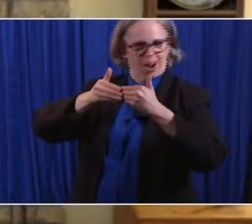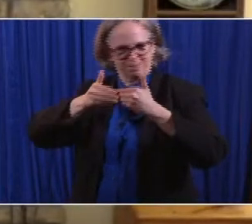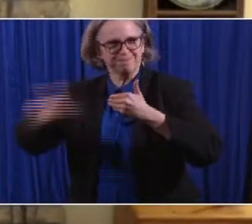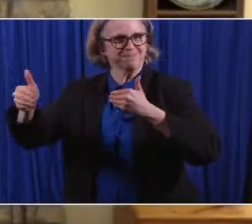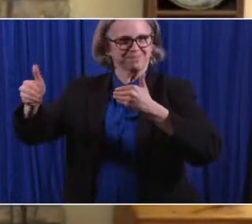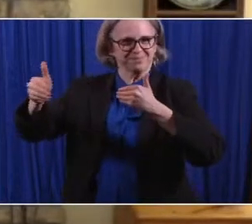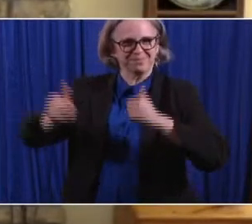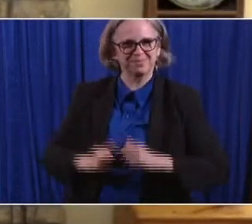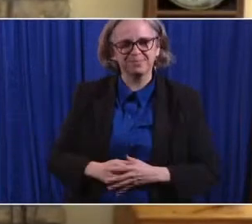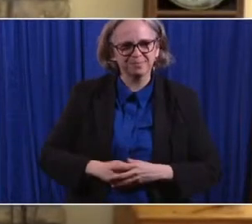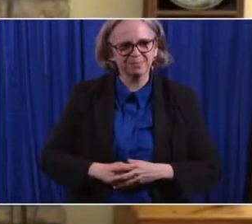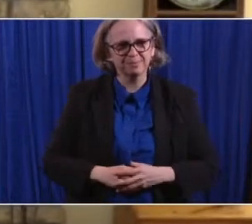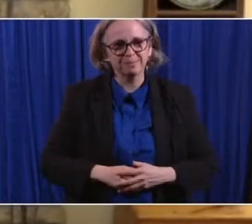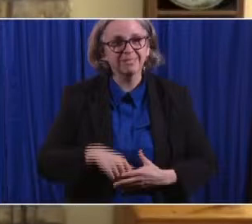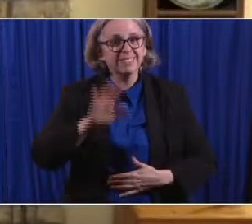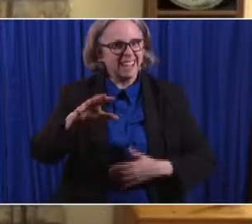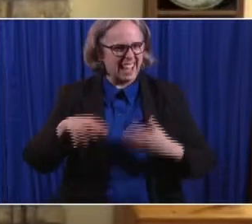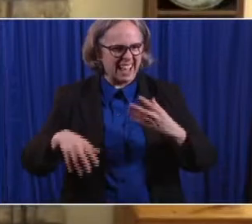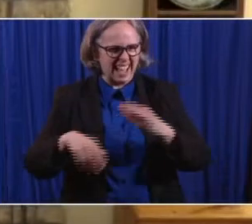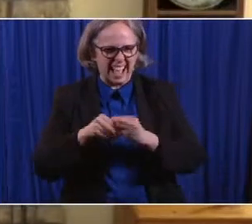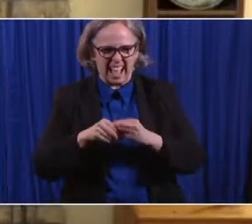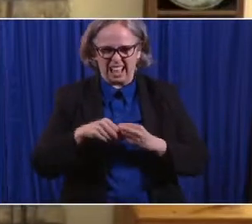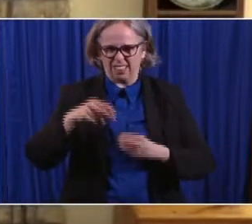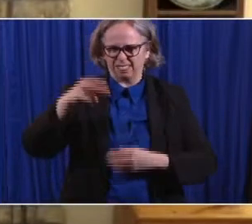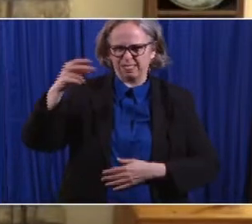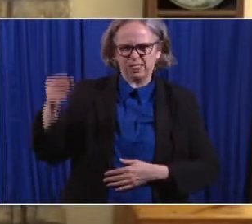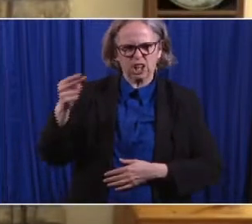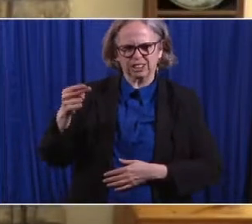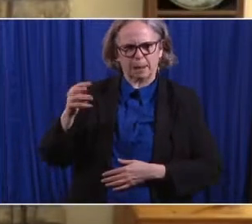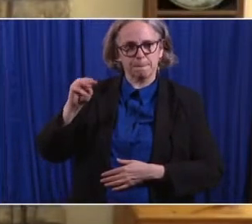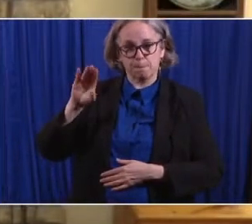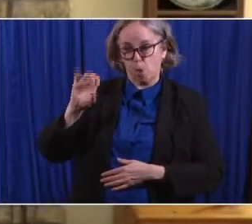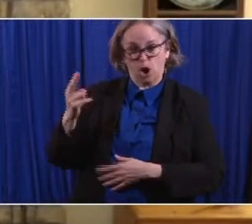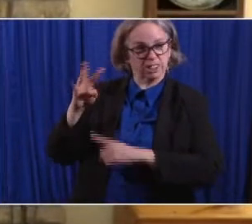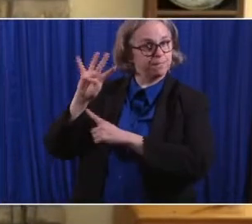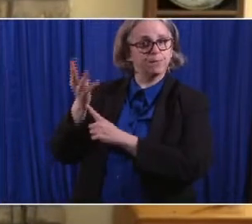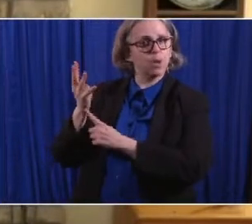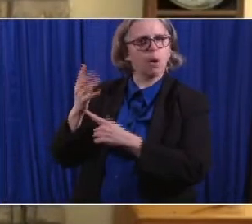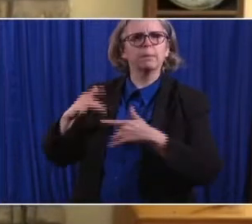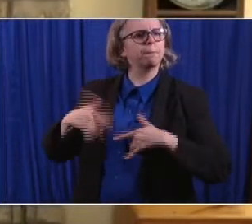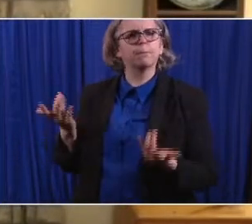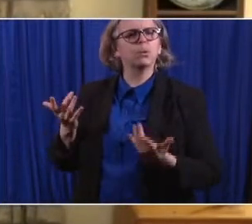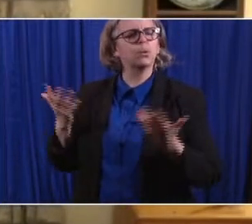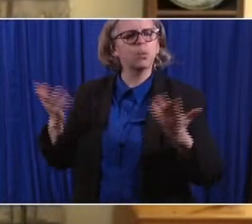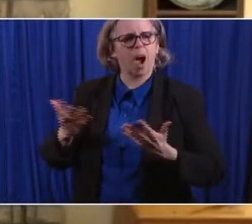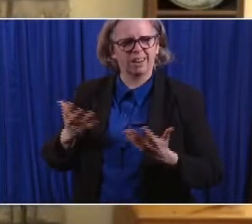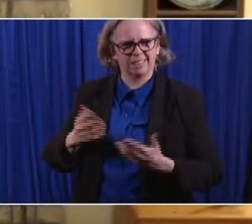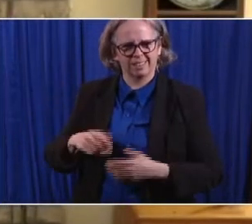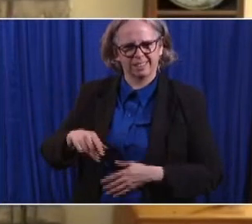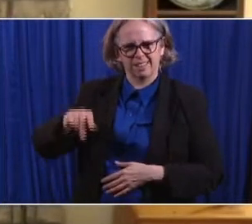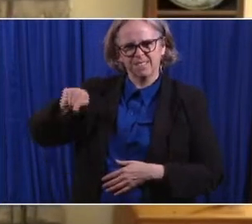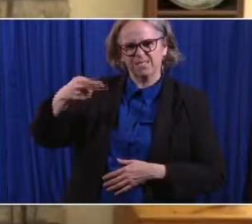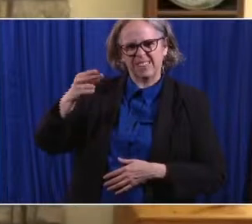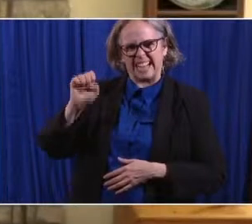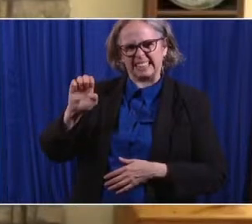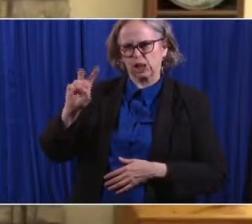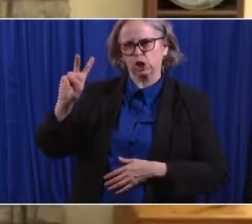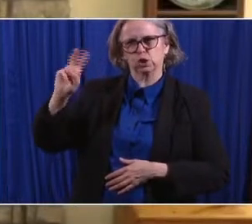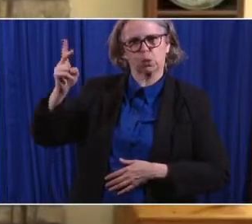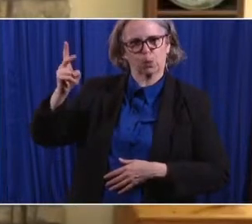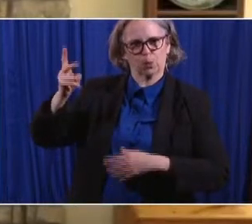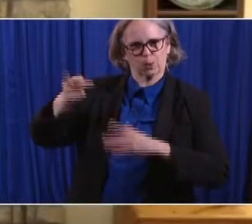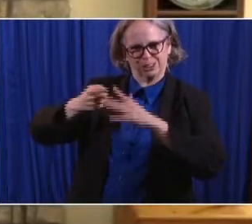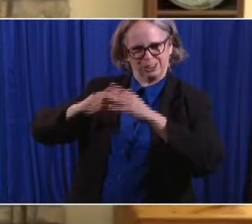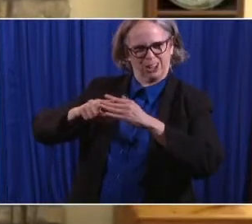Also, Thursday, March 4th, we will go to phase 2. Phase 2 of our program